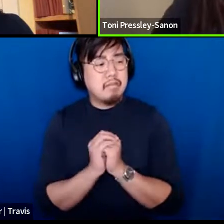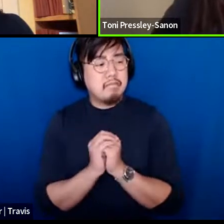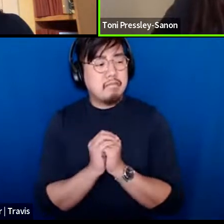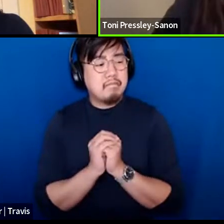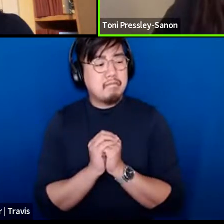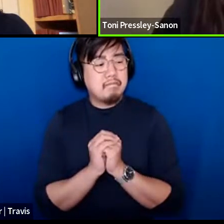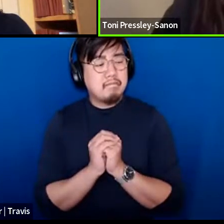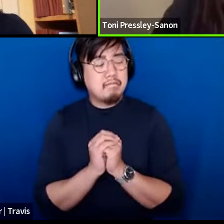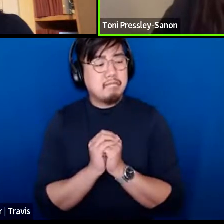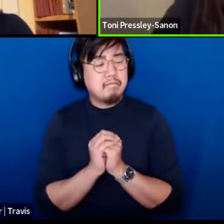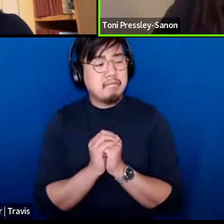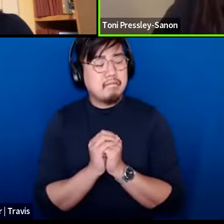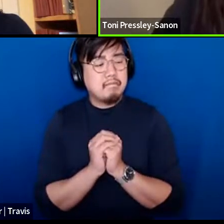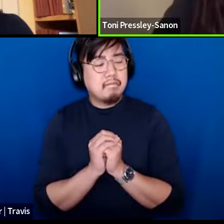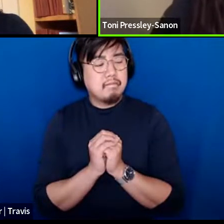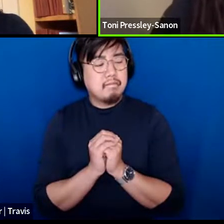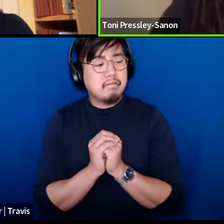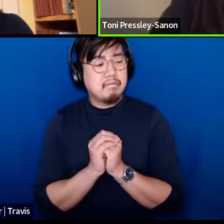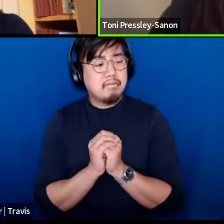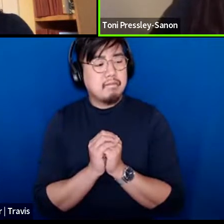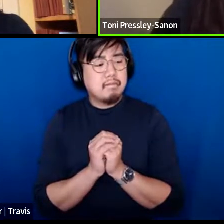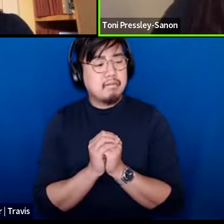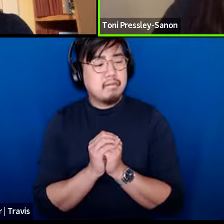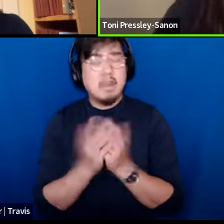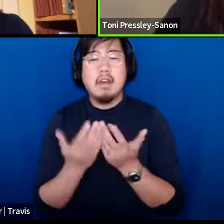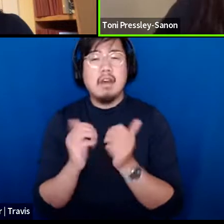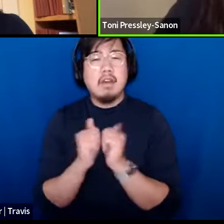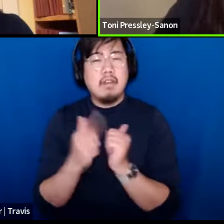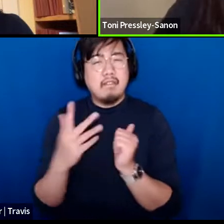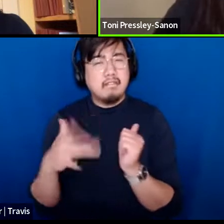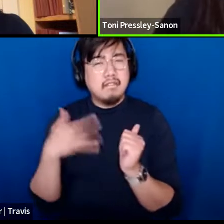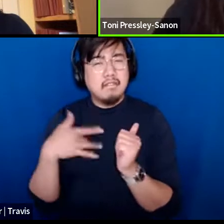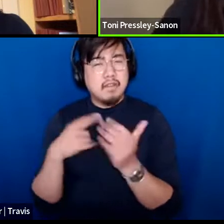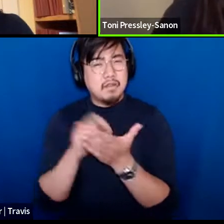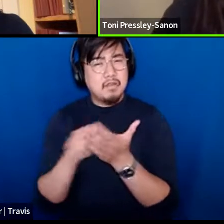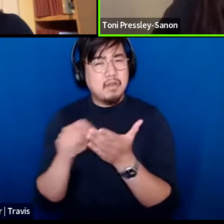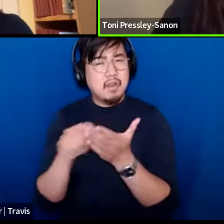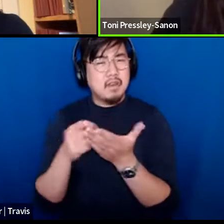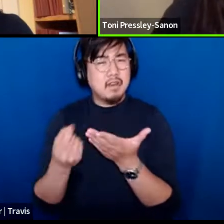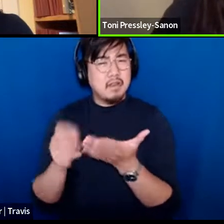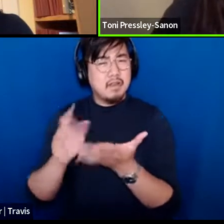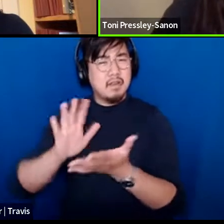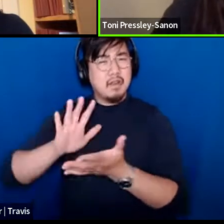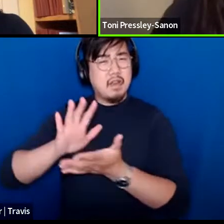how did you feel about writing an academic book about